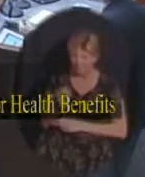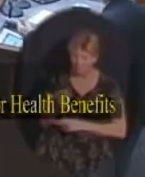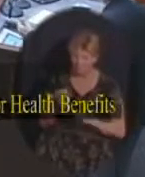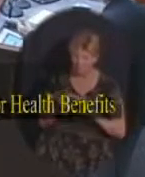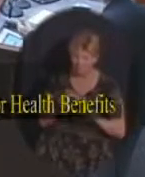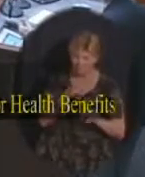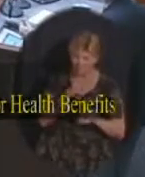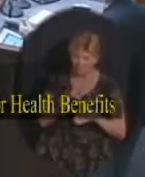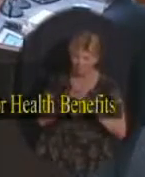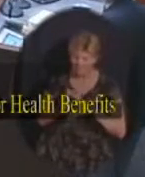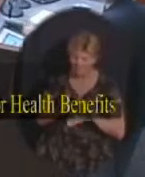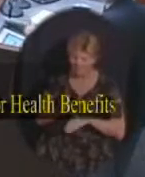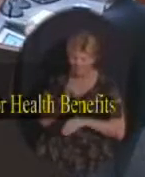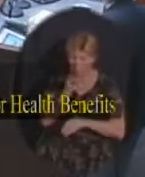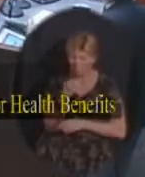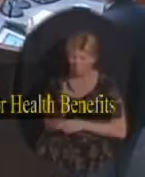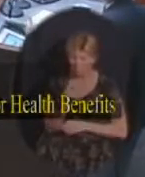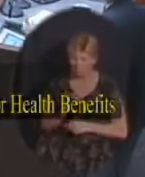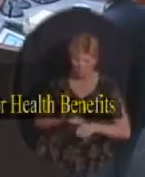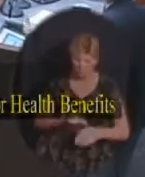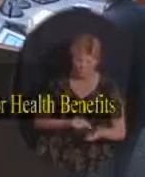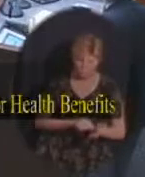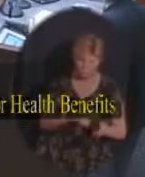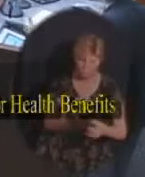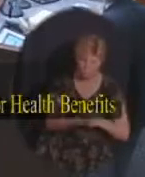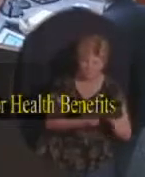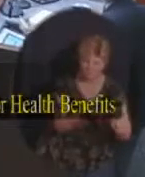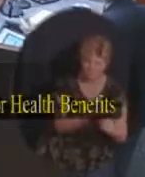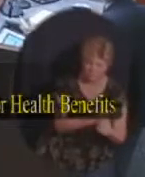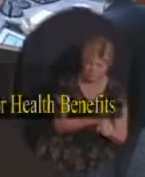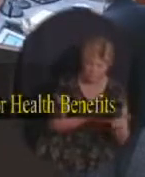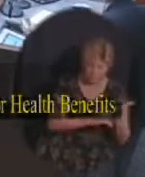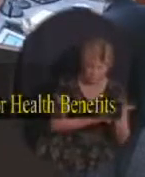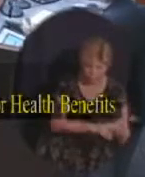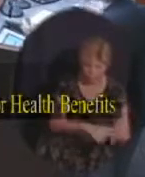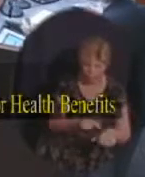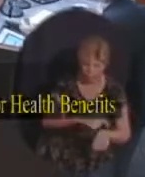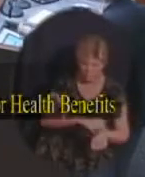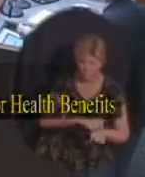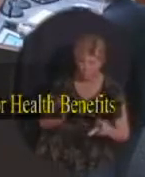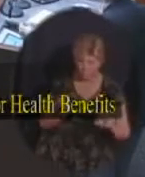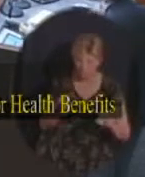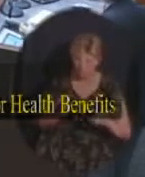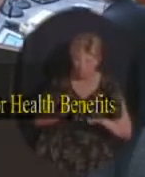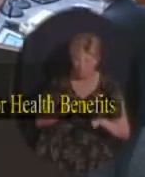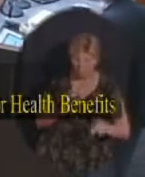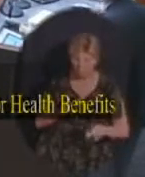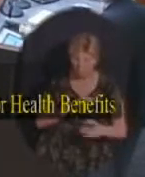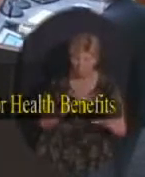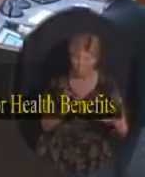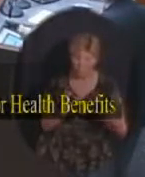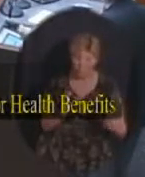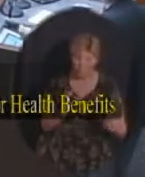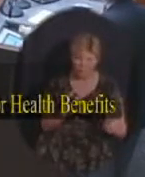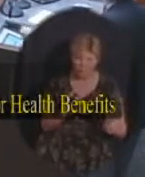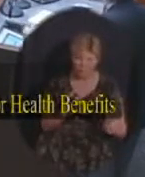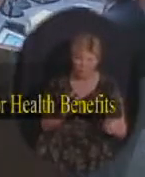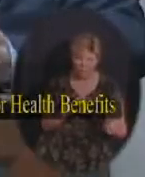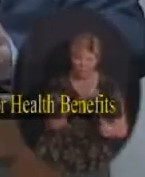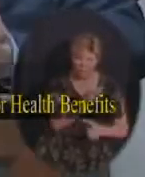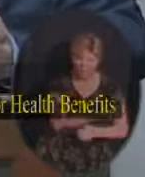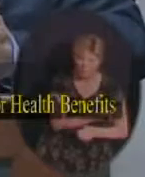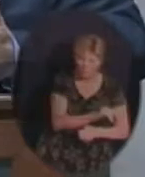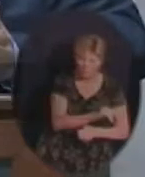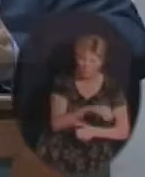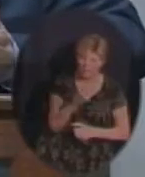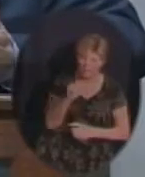not just enrollment. I want them to be able to come out and have people ask them a personal question if they're afraid to make a phone call. I want